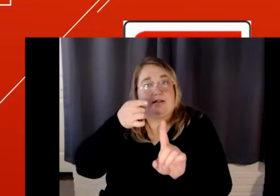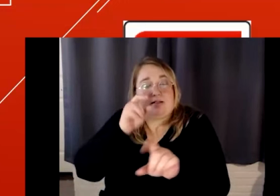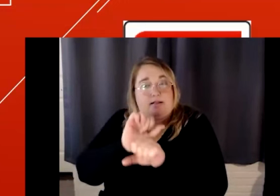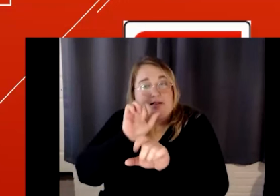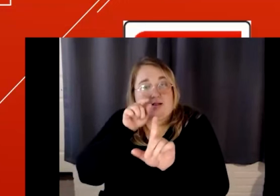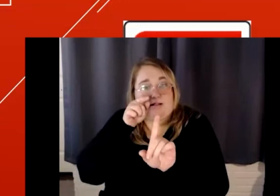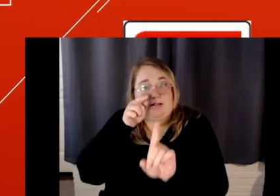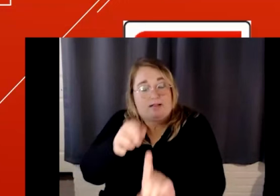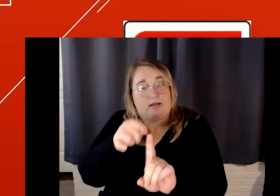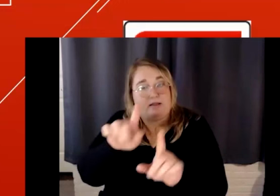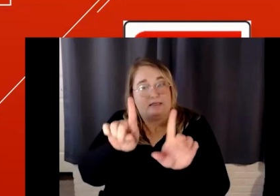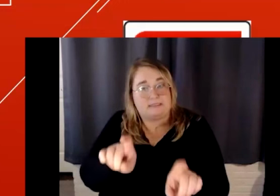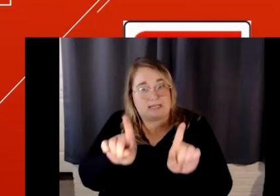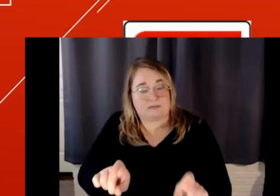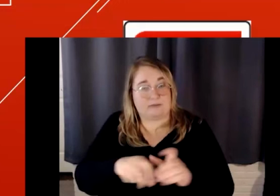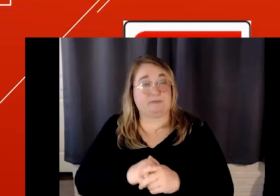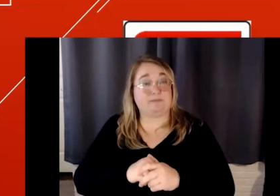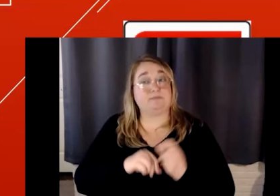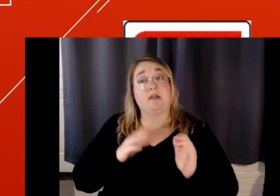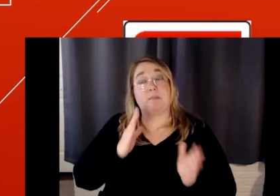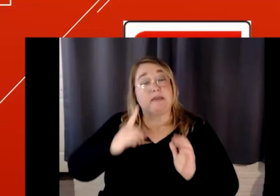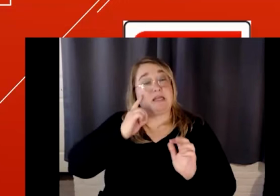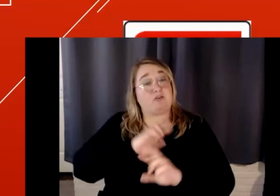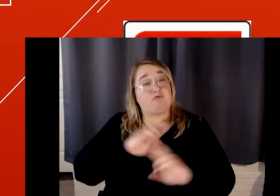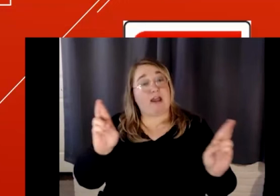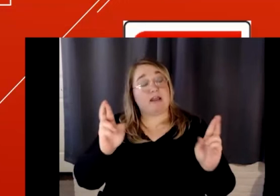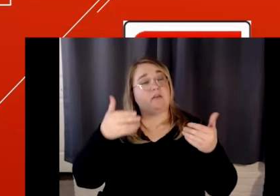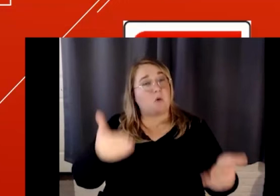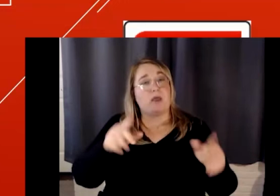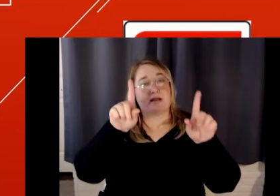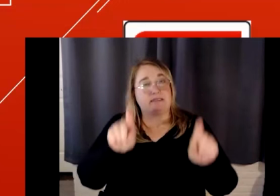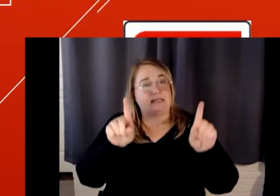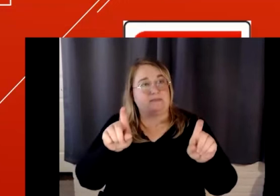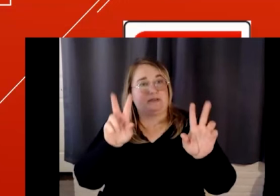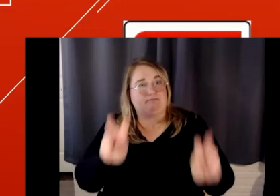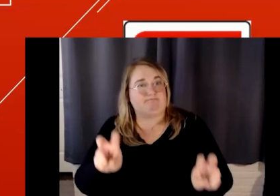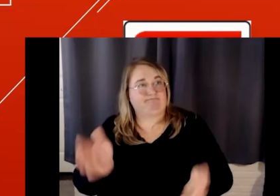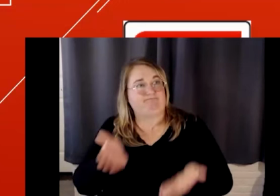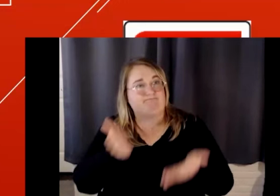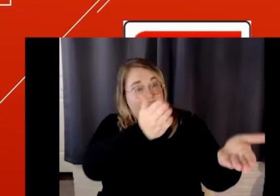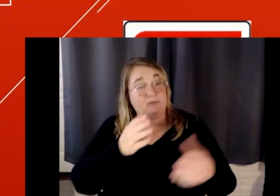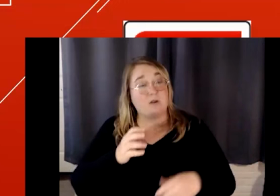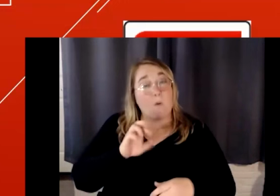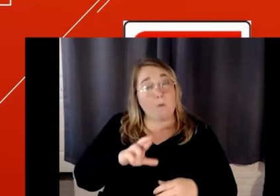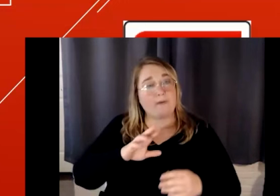they submit their assessment. Or maybe it's something they have to present to you personally as an instructor.